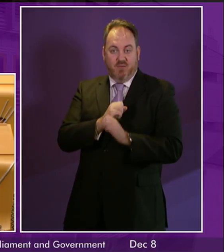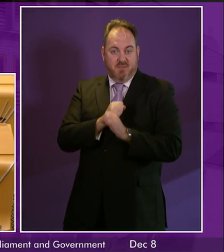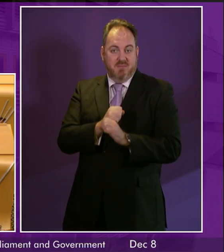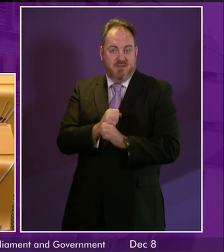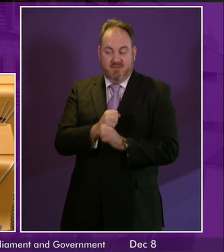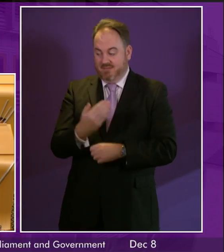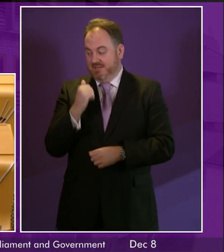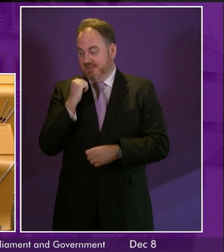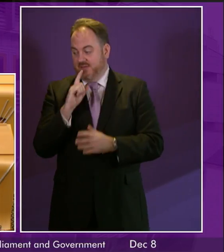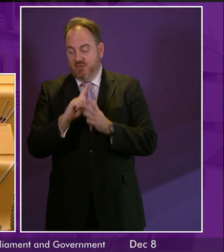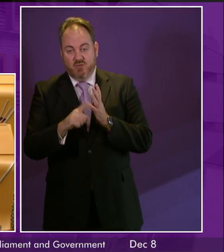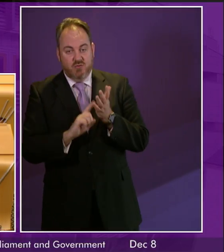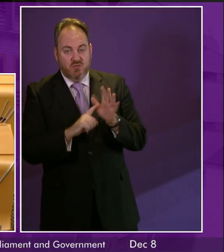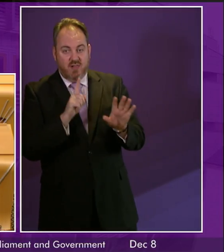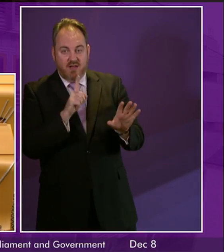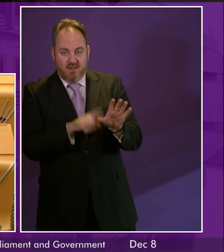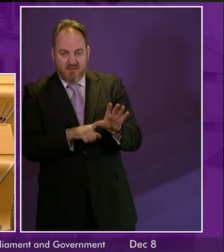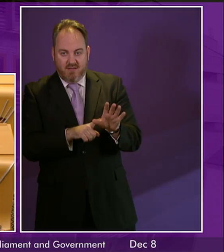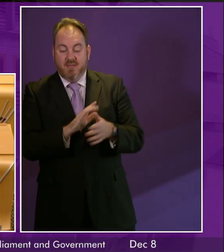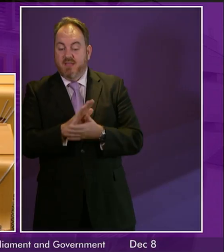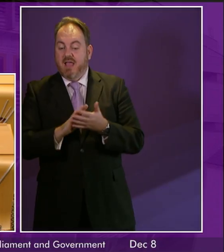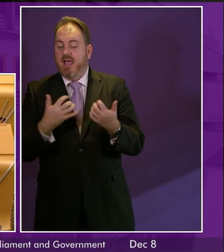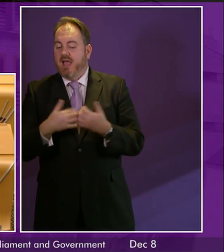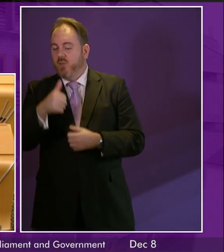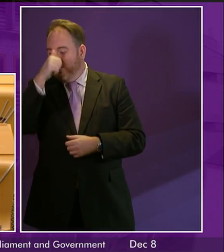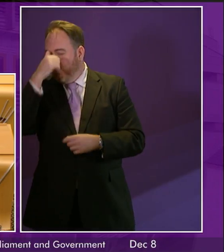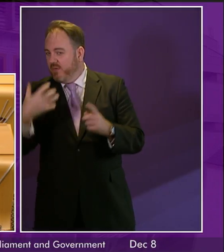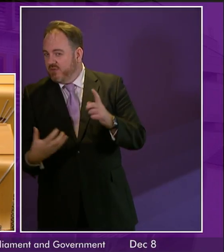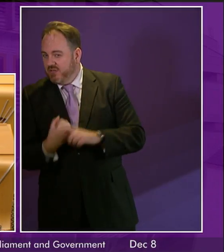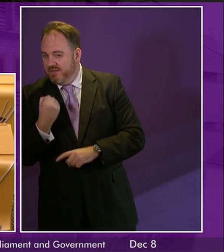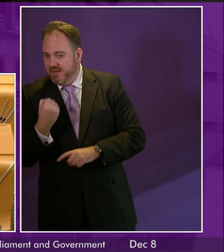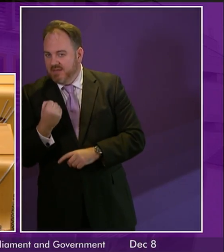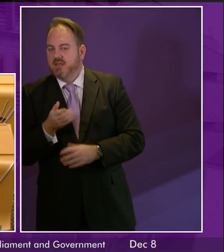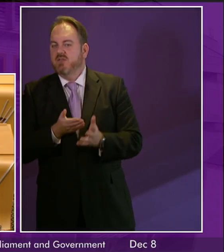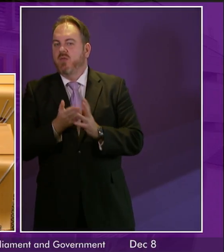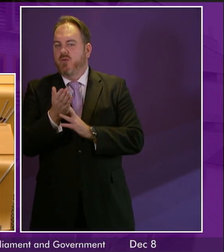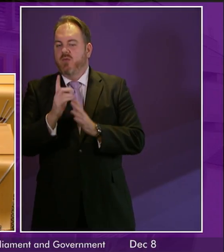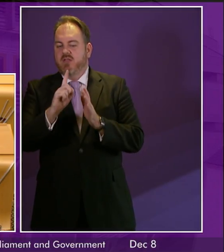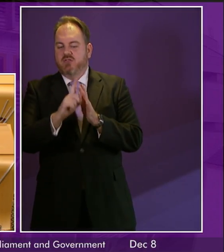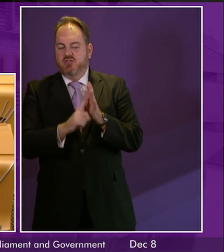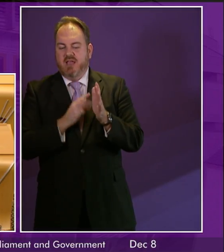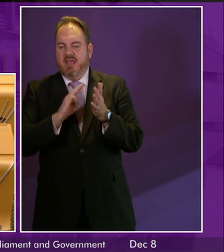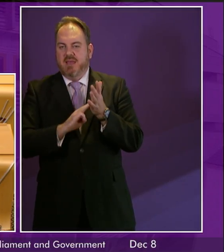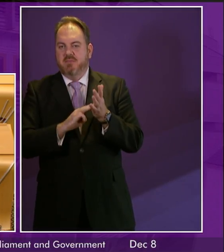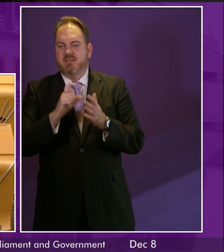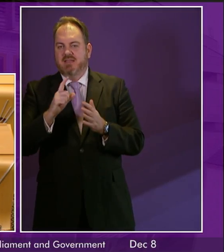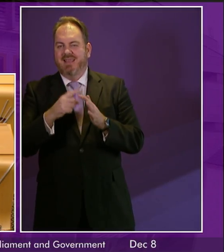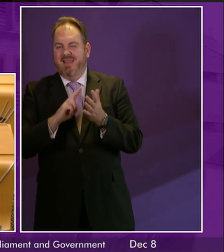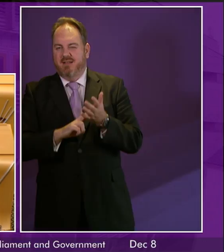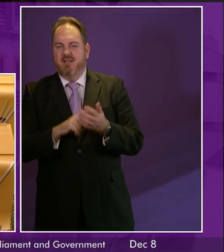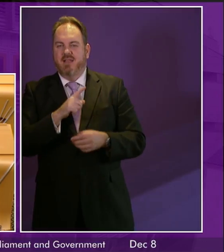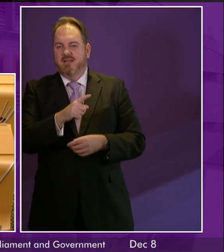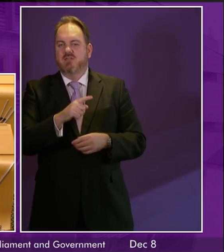intergovernmental mechanisms will be demonstrated by the effectiveness, or otherwise, of the GMCEN, that's